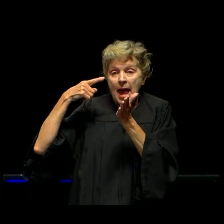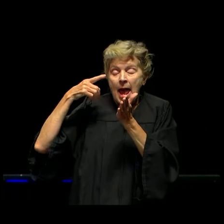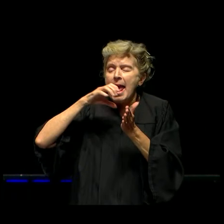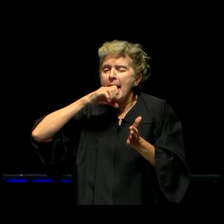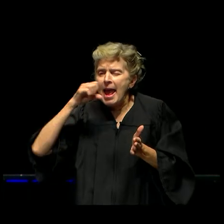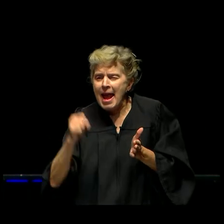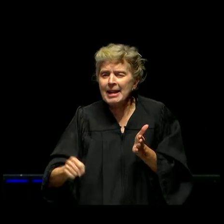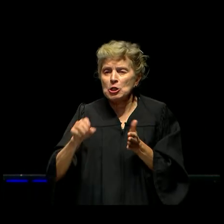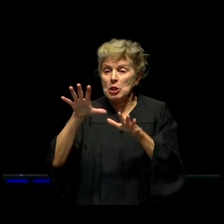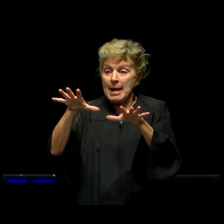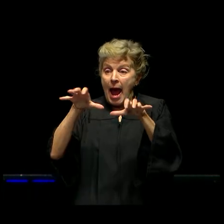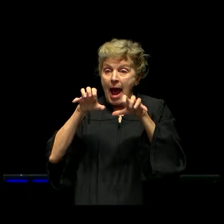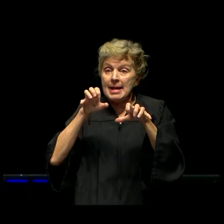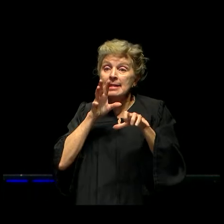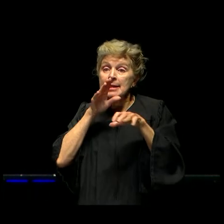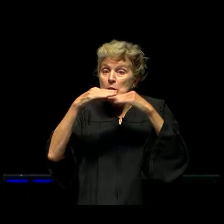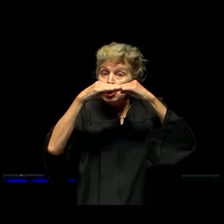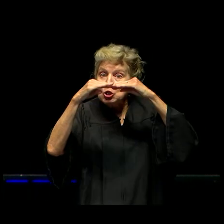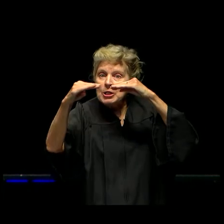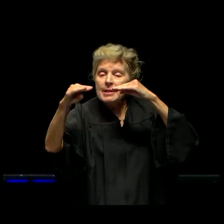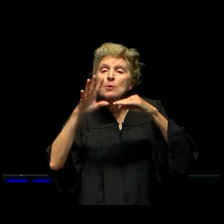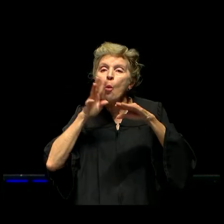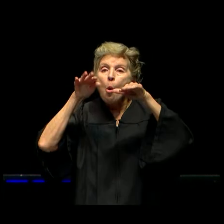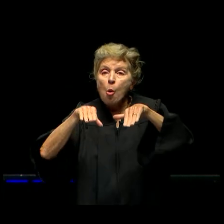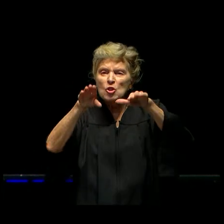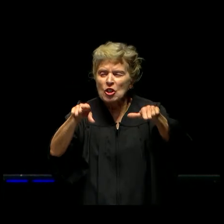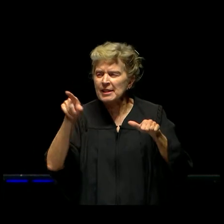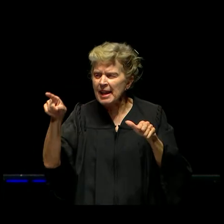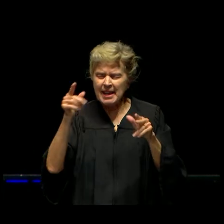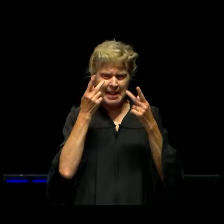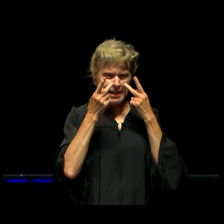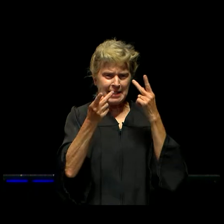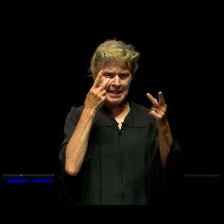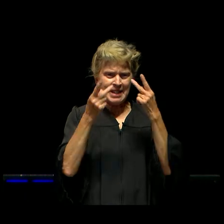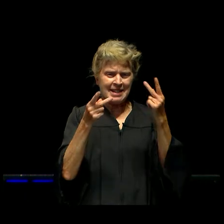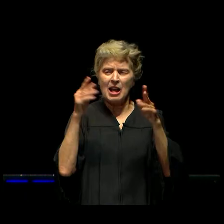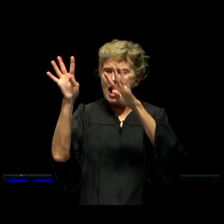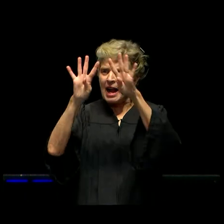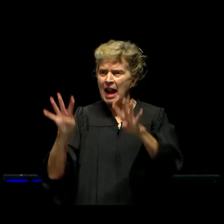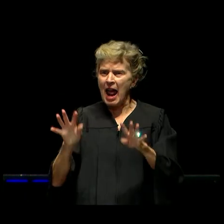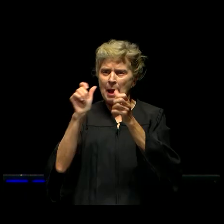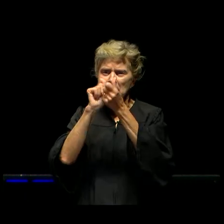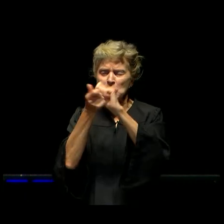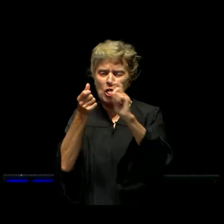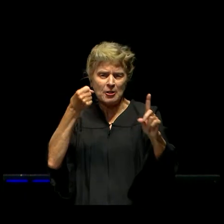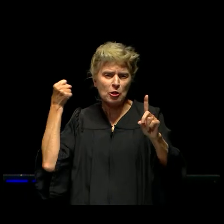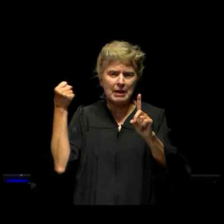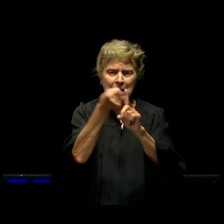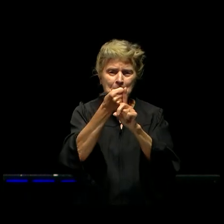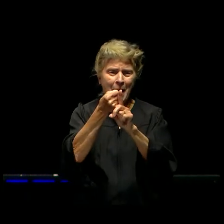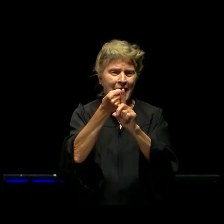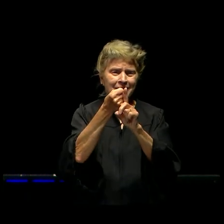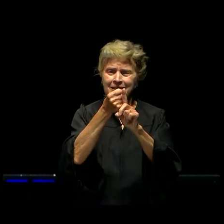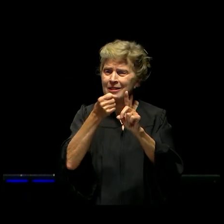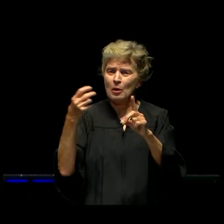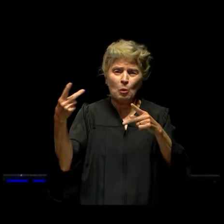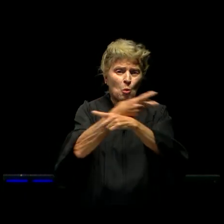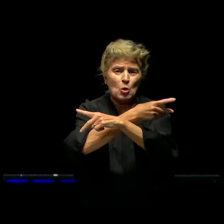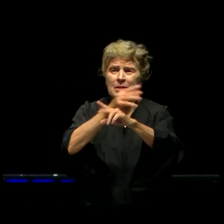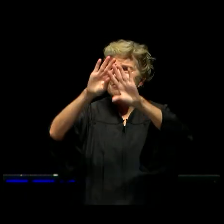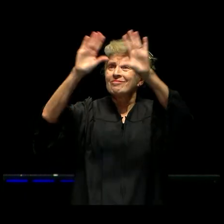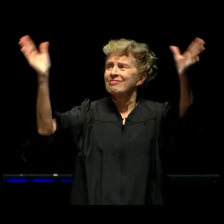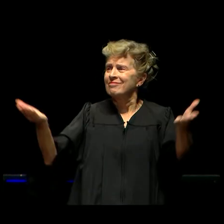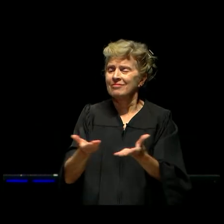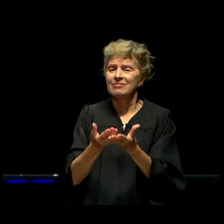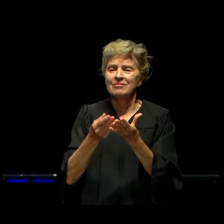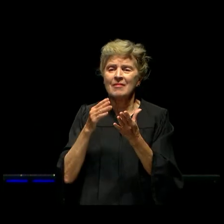and oceans. What he sees is a region that has experienced the most dramatic climate change impacts of any part of the globe. He has chronicled